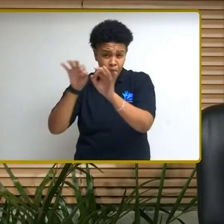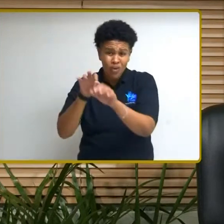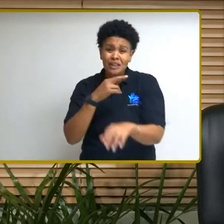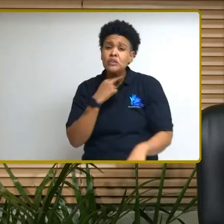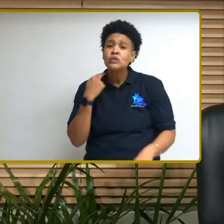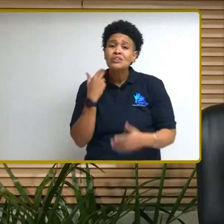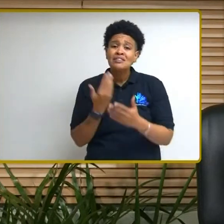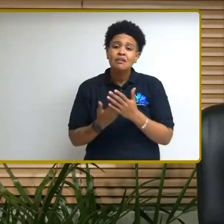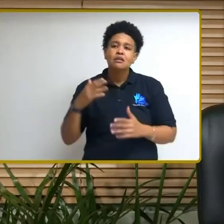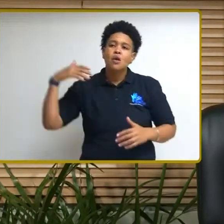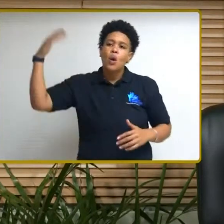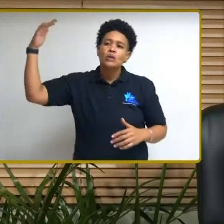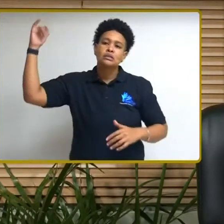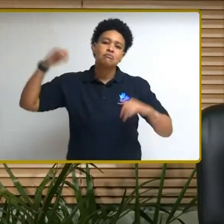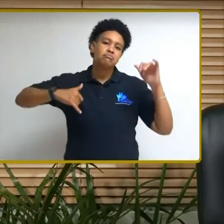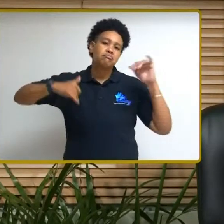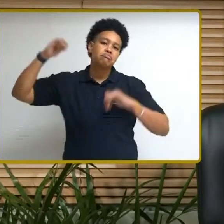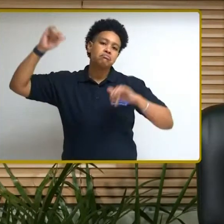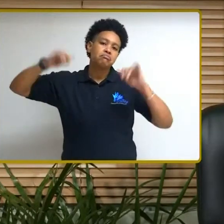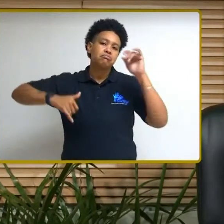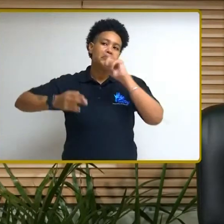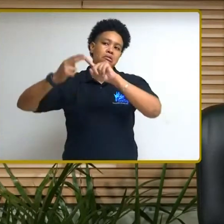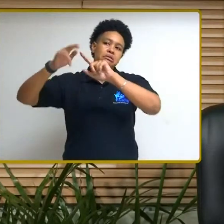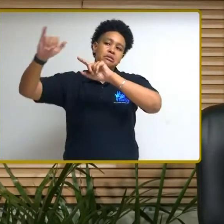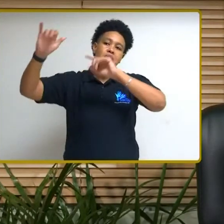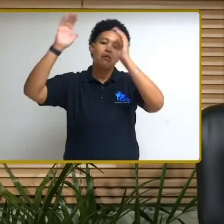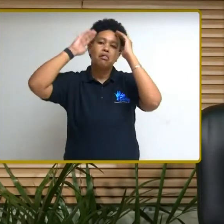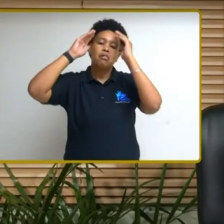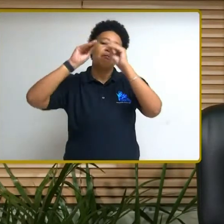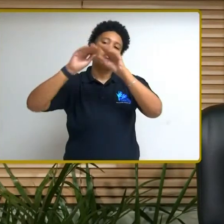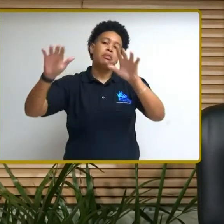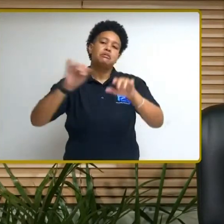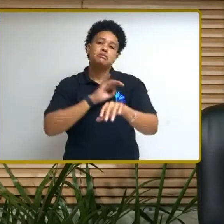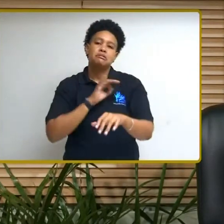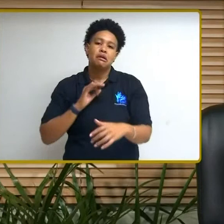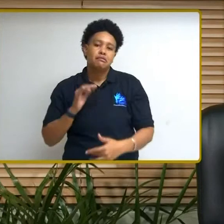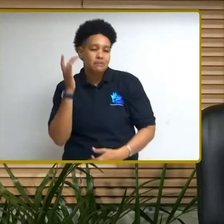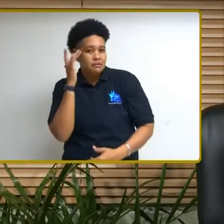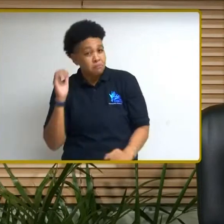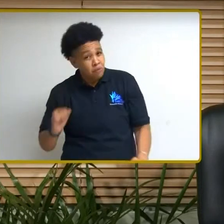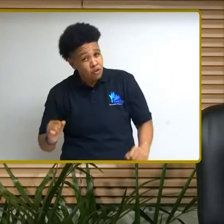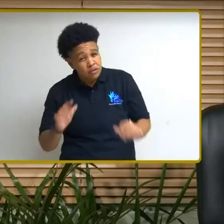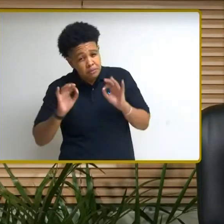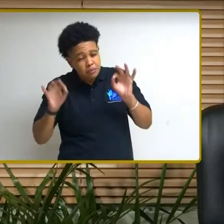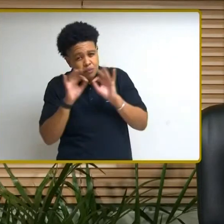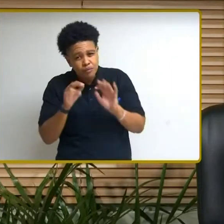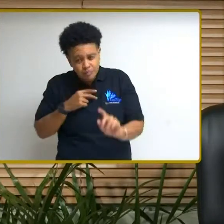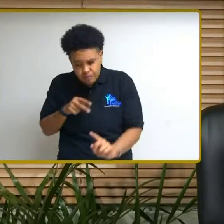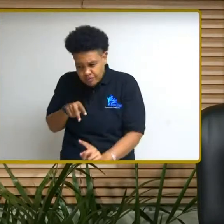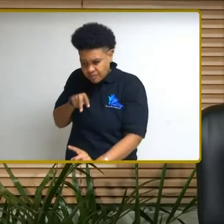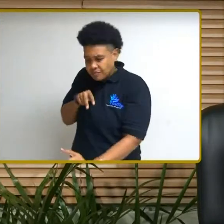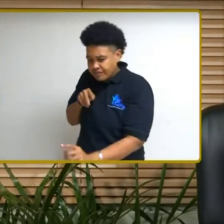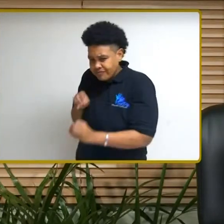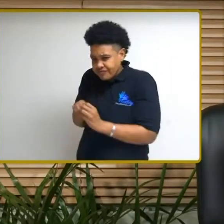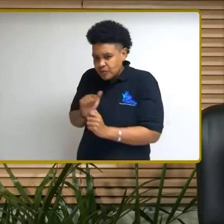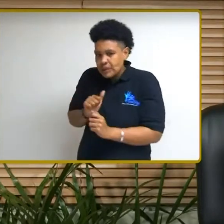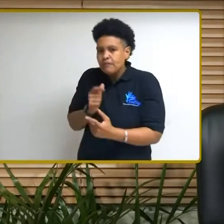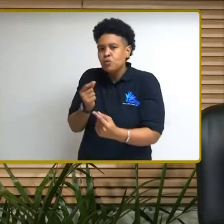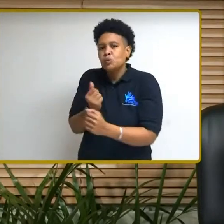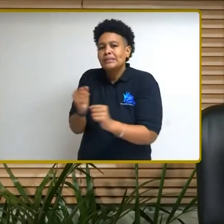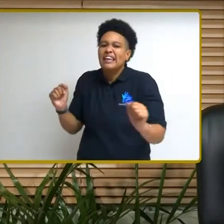inviting outsiders to come in, it's important that we position ourselves to do so and do so